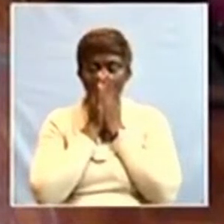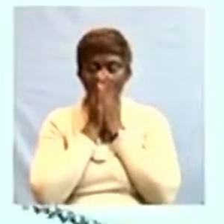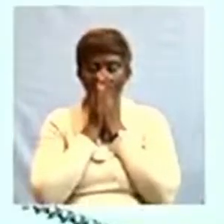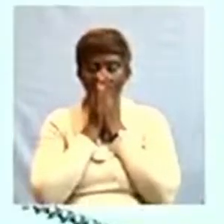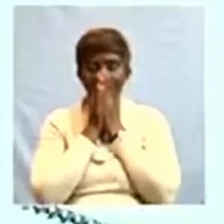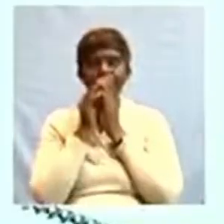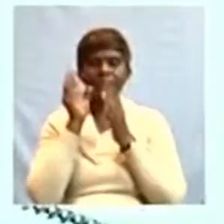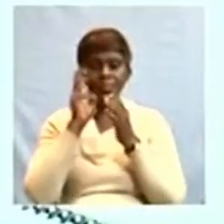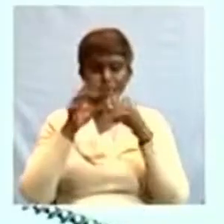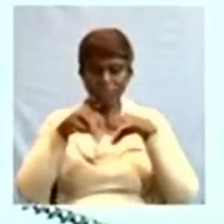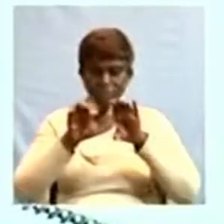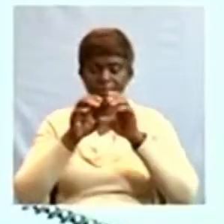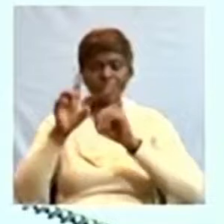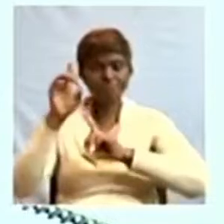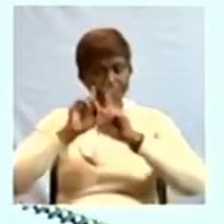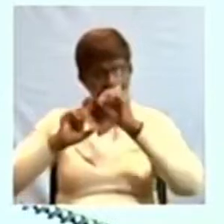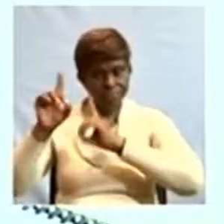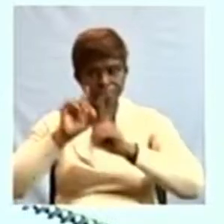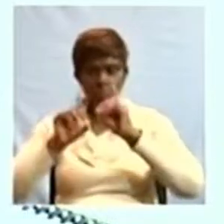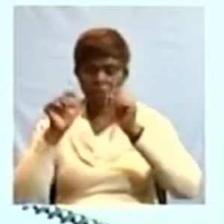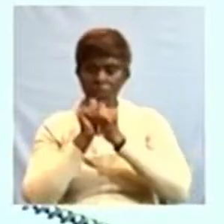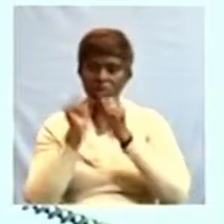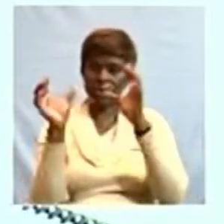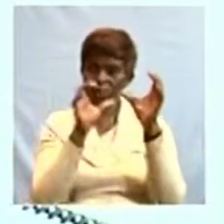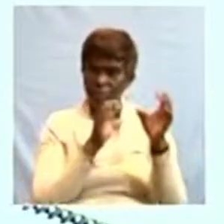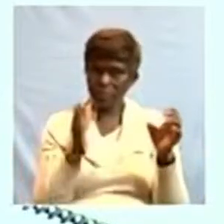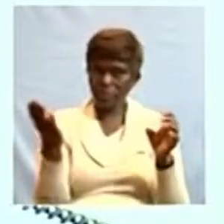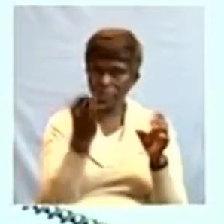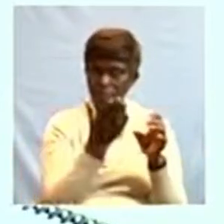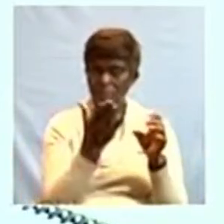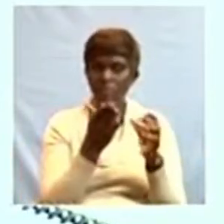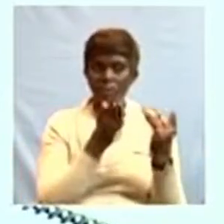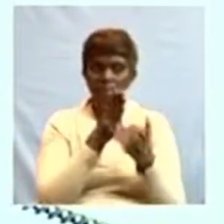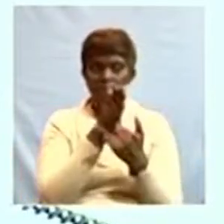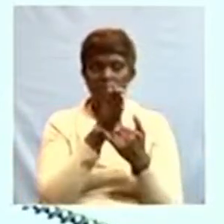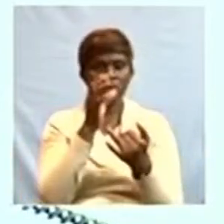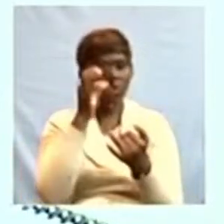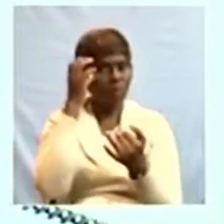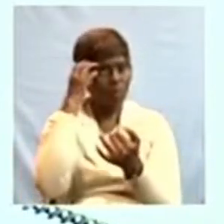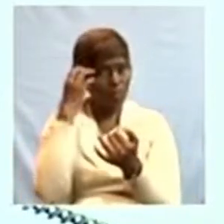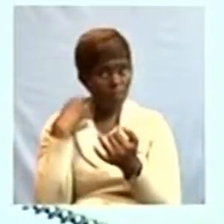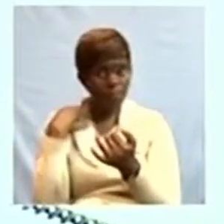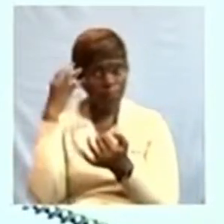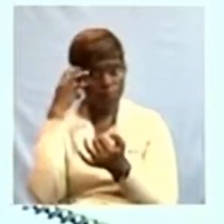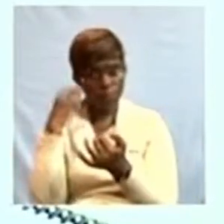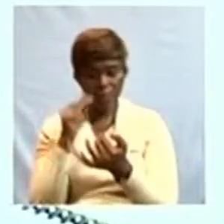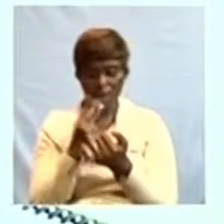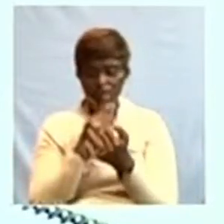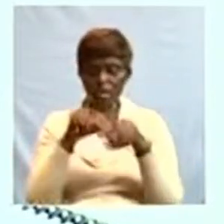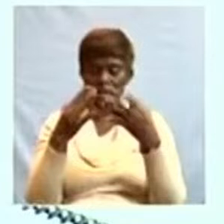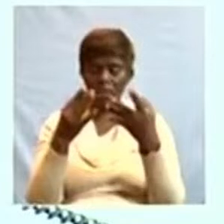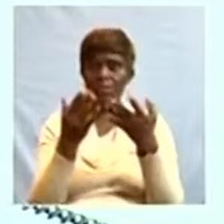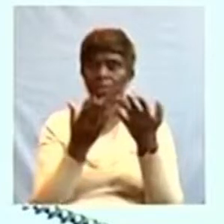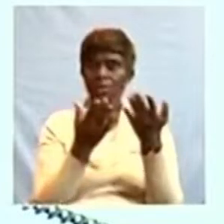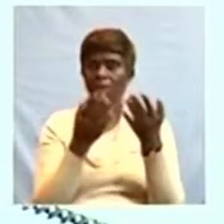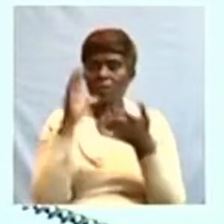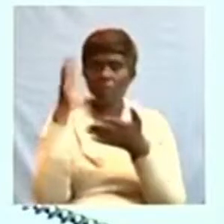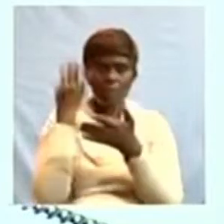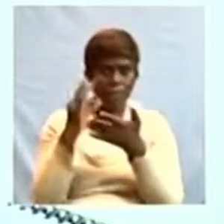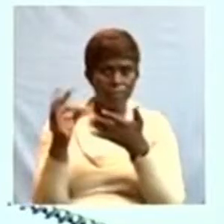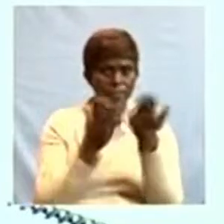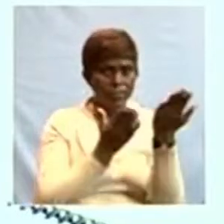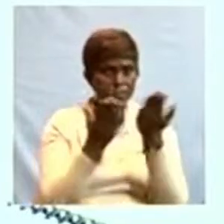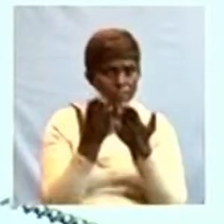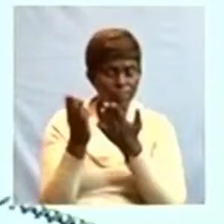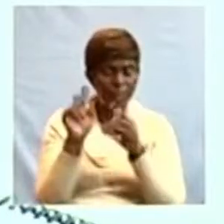We'll continue engaging with the communities through the officers as we provide secretarial services. We